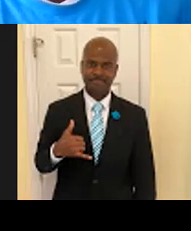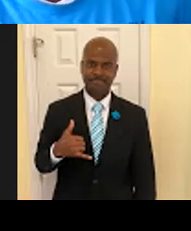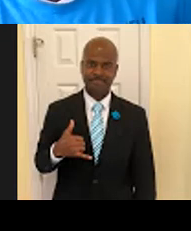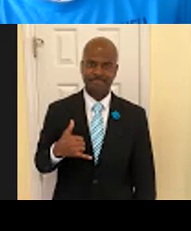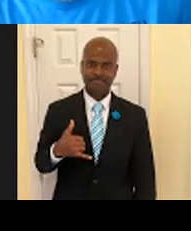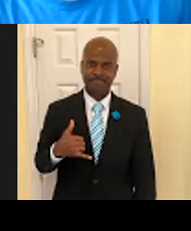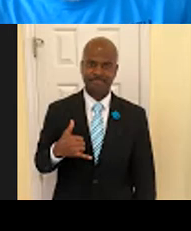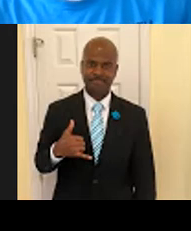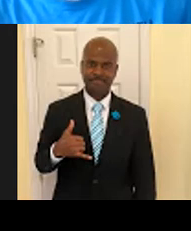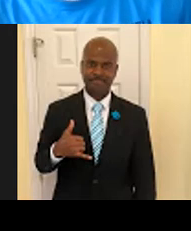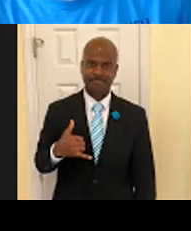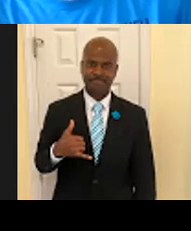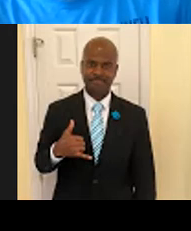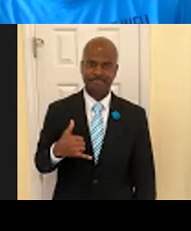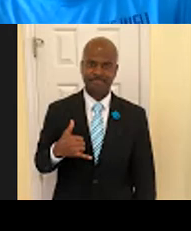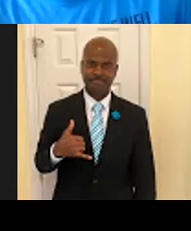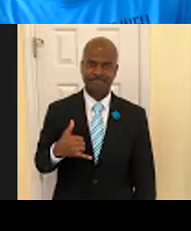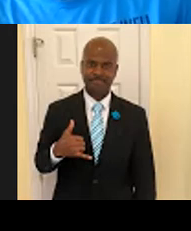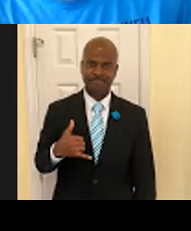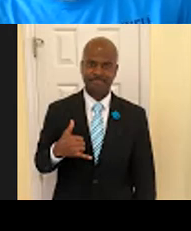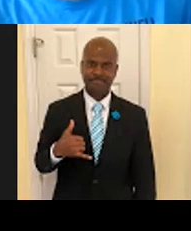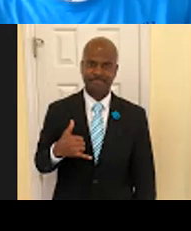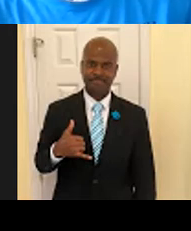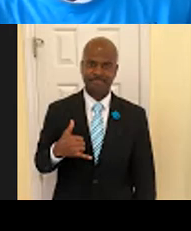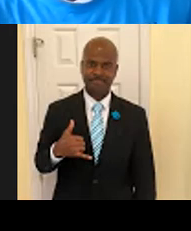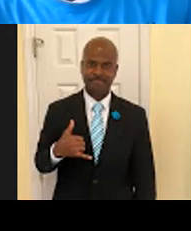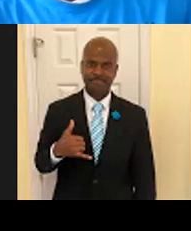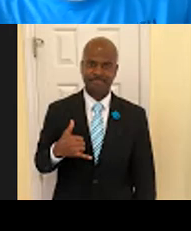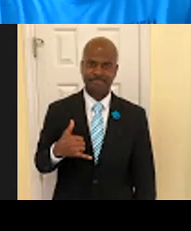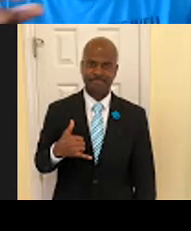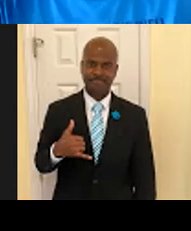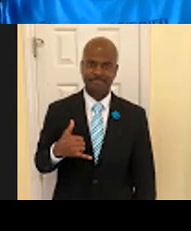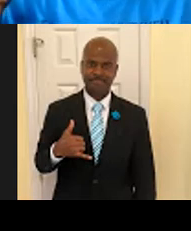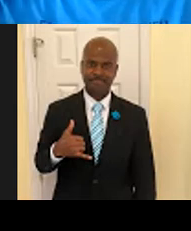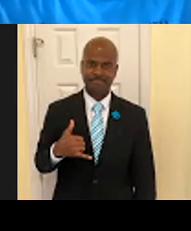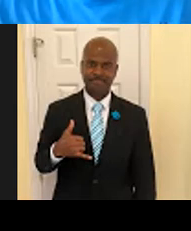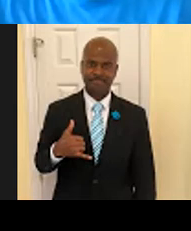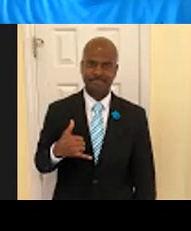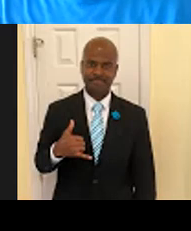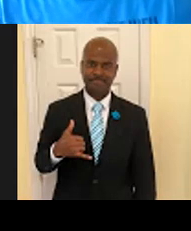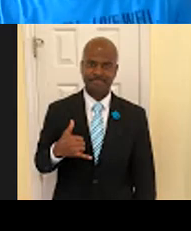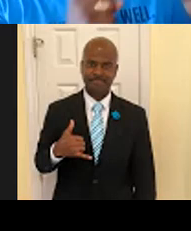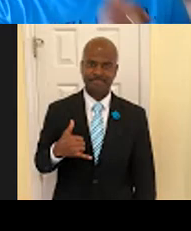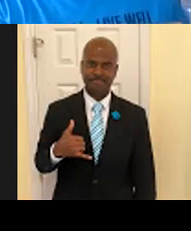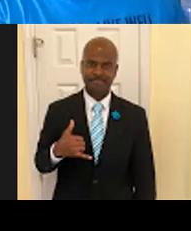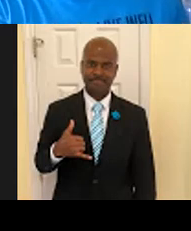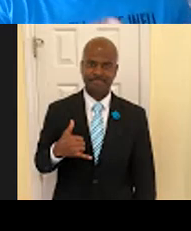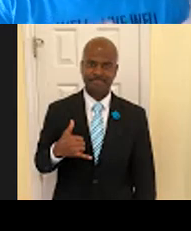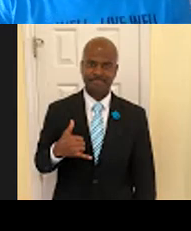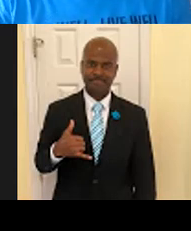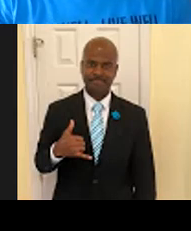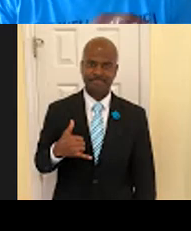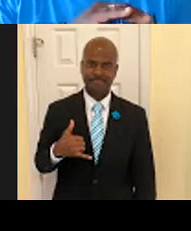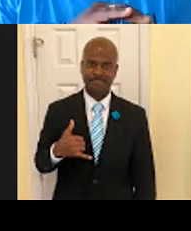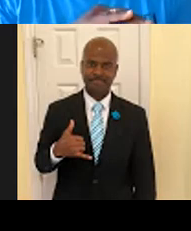I do. My website, yes. So you can always go. I say this: do not go to my website. Go to my website to look, but do not go to order, because